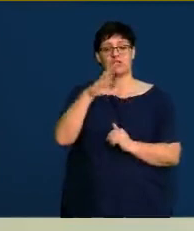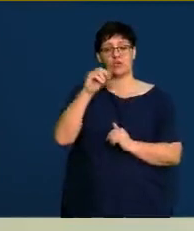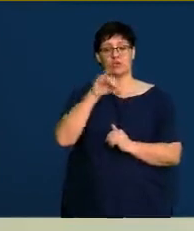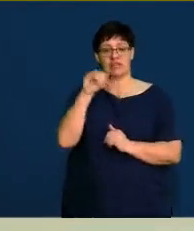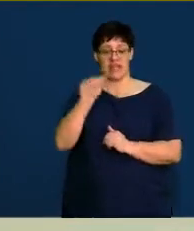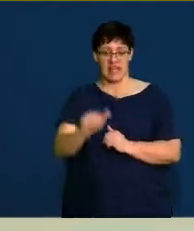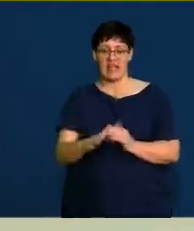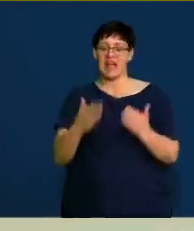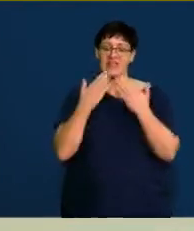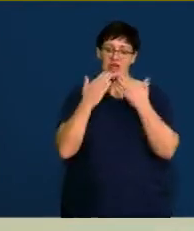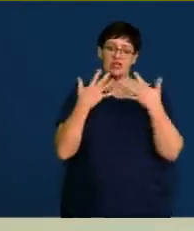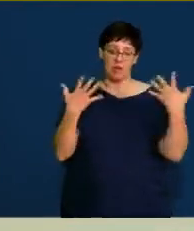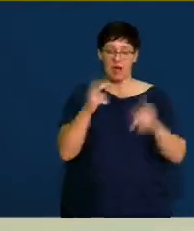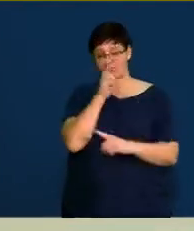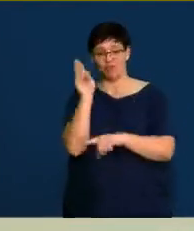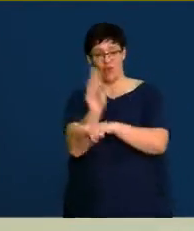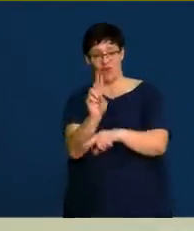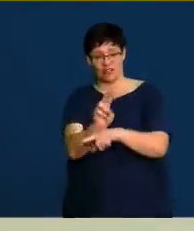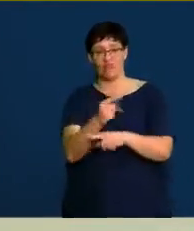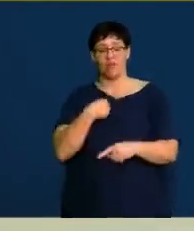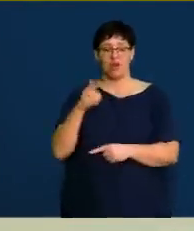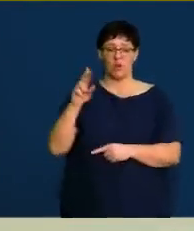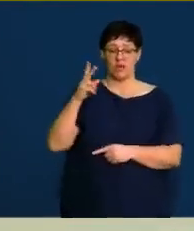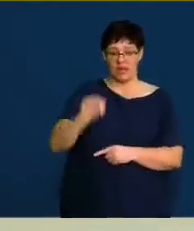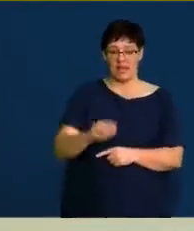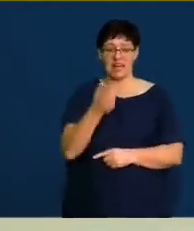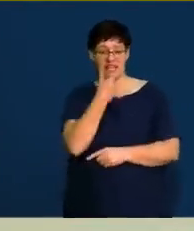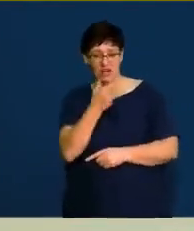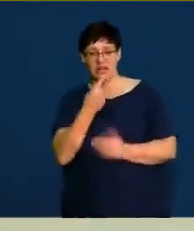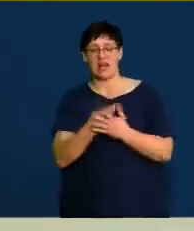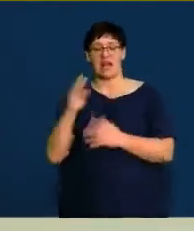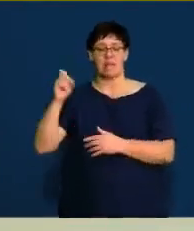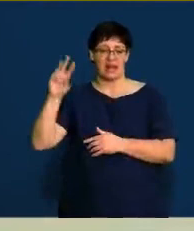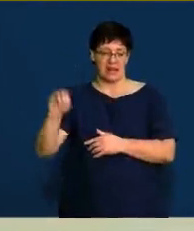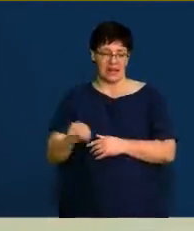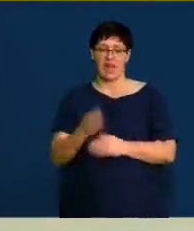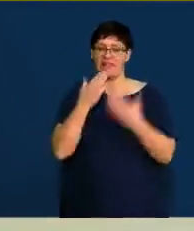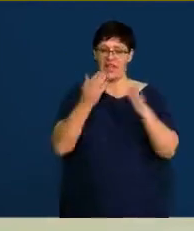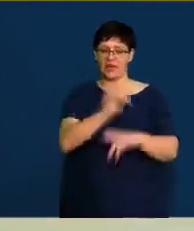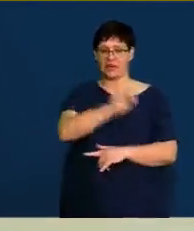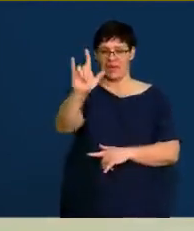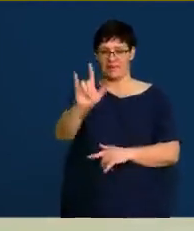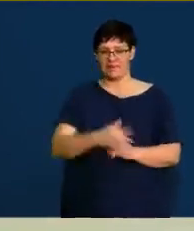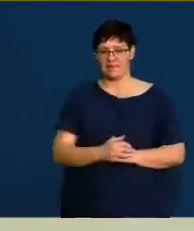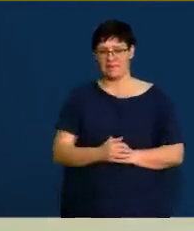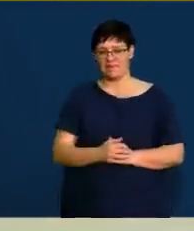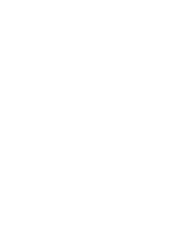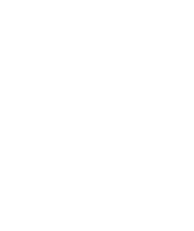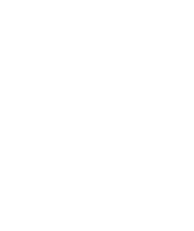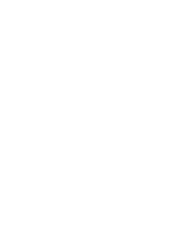www.wazamatrix.co.za. Thank you so much for tuning in, guys, from me, Looney, Nicolene, and Camlin. Thank you and goodbye.